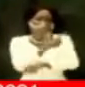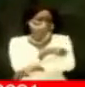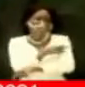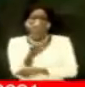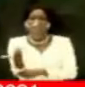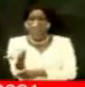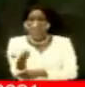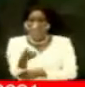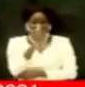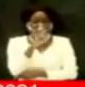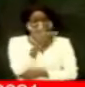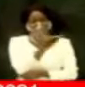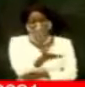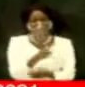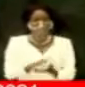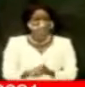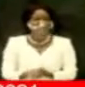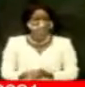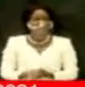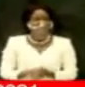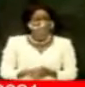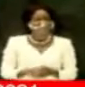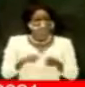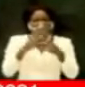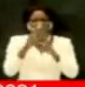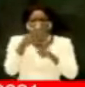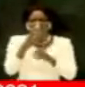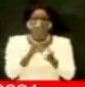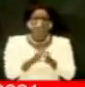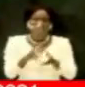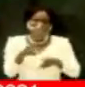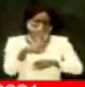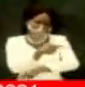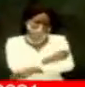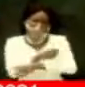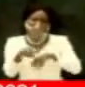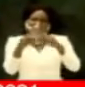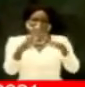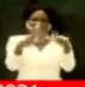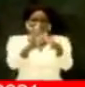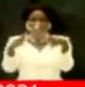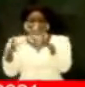of the phases which we are doing, that we are now looking at.